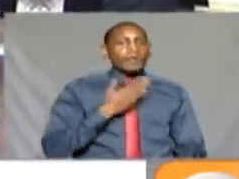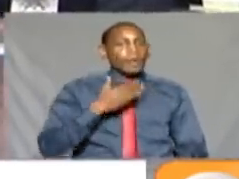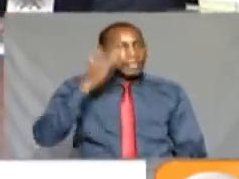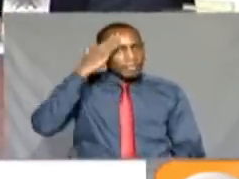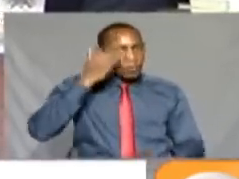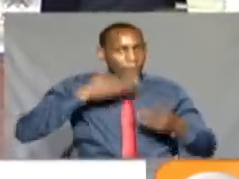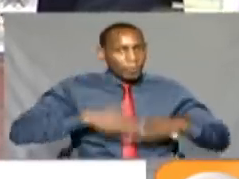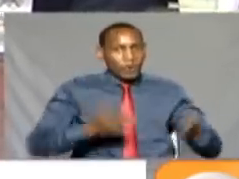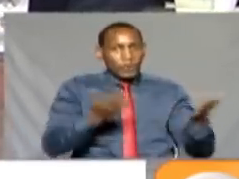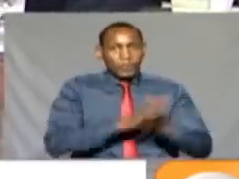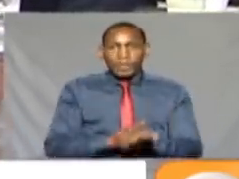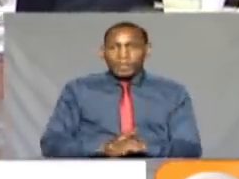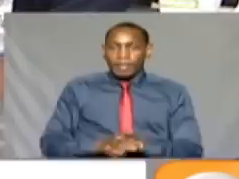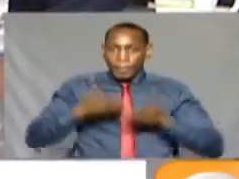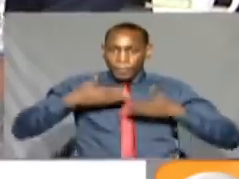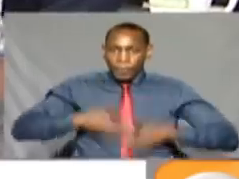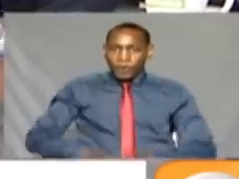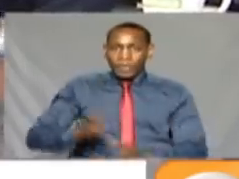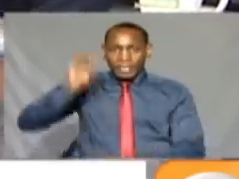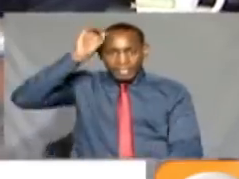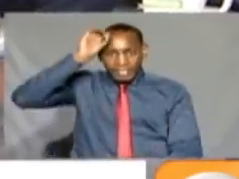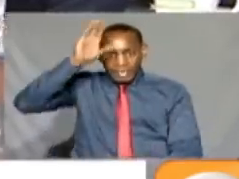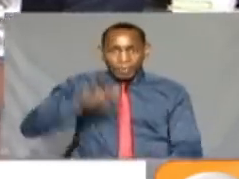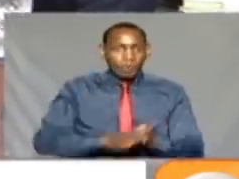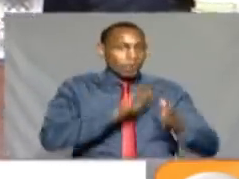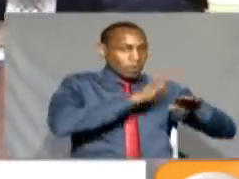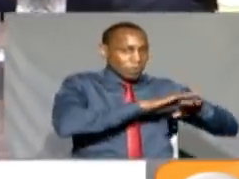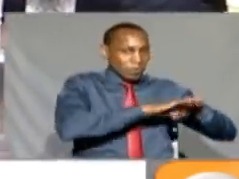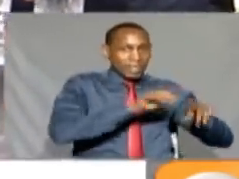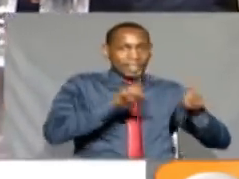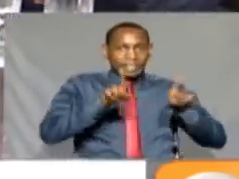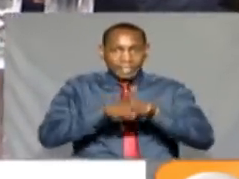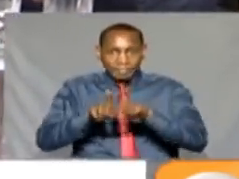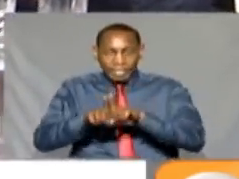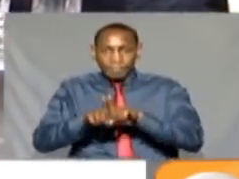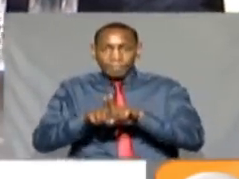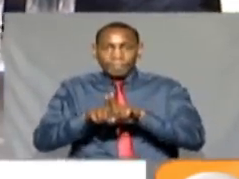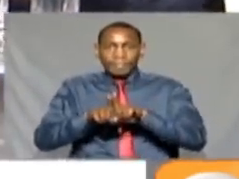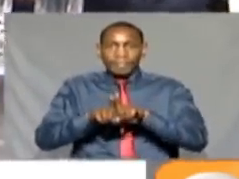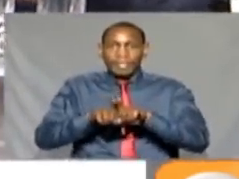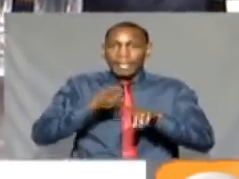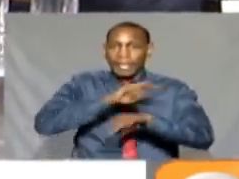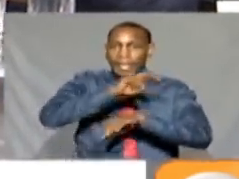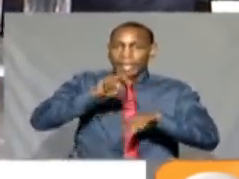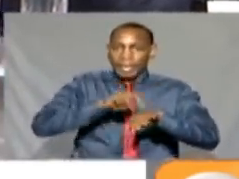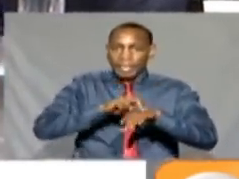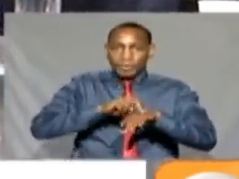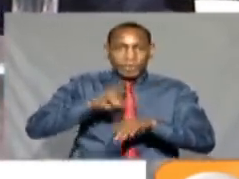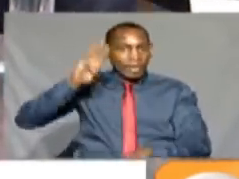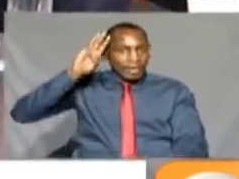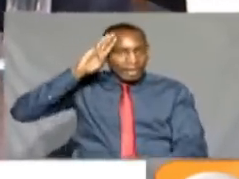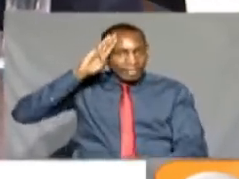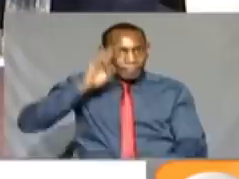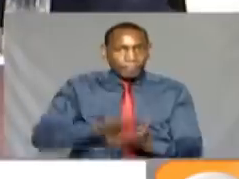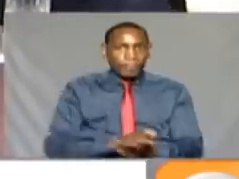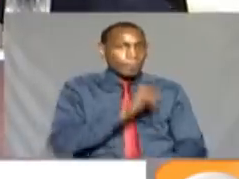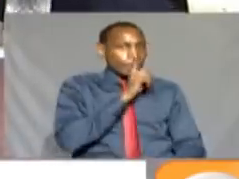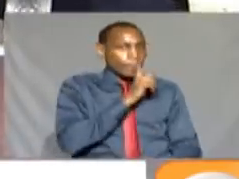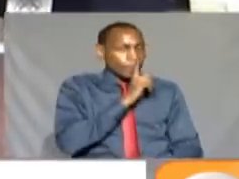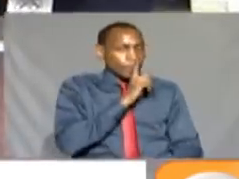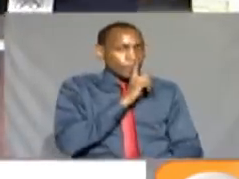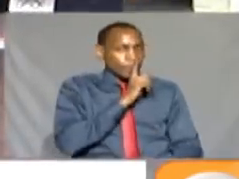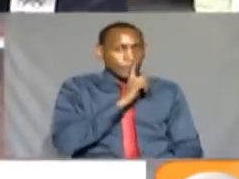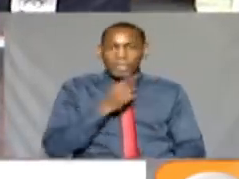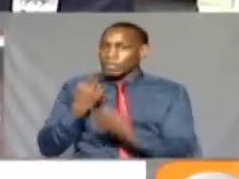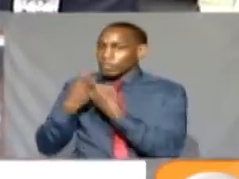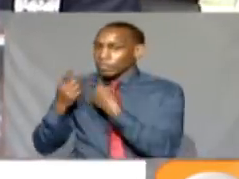are you born? I was born in Kiamba, Kiambu. Good. And that's where we go back to our national anthem. Hii nyamaza sasa. Hata